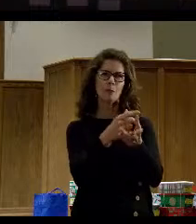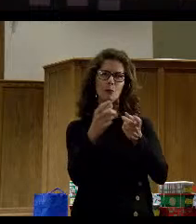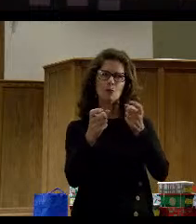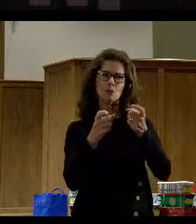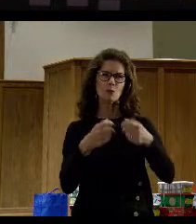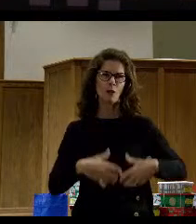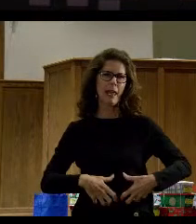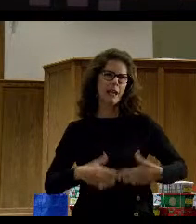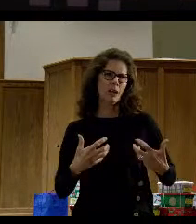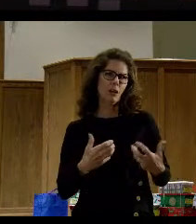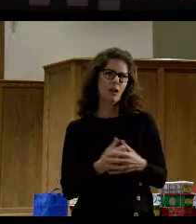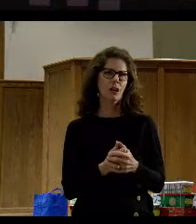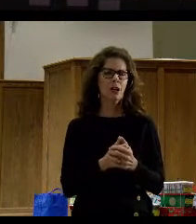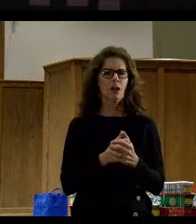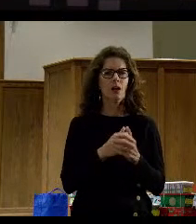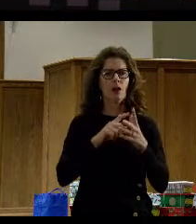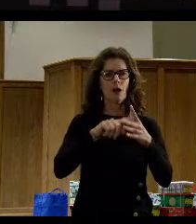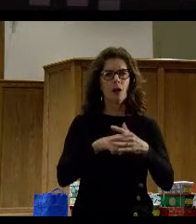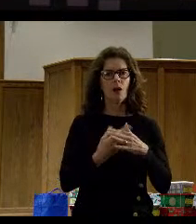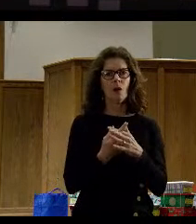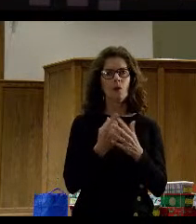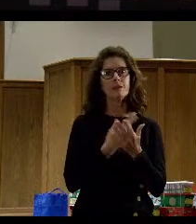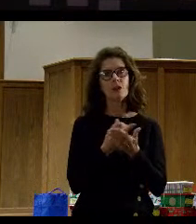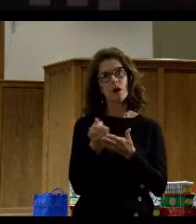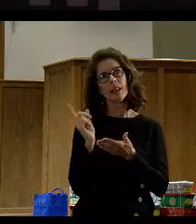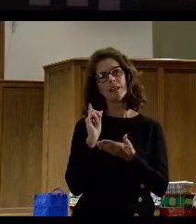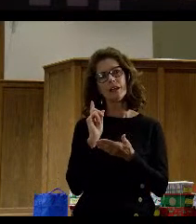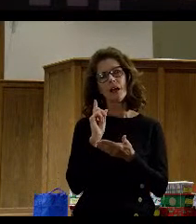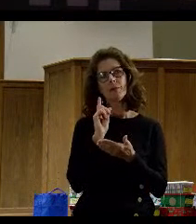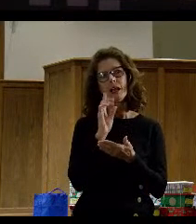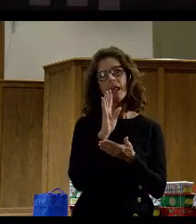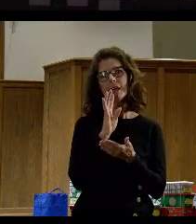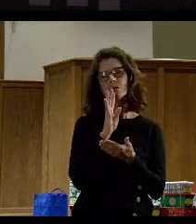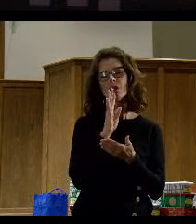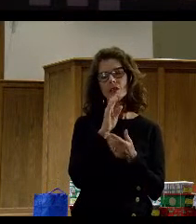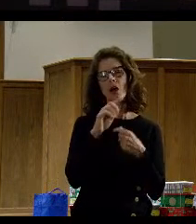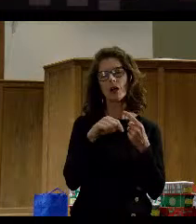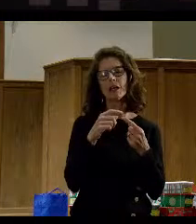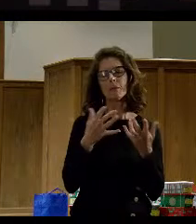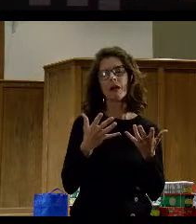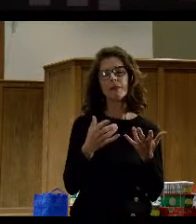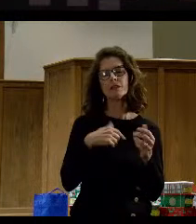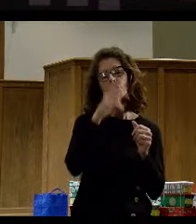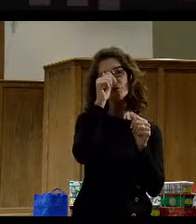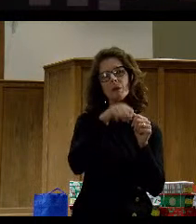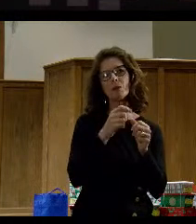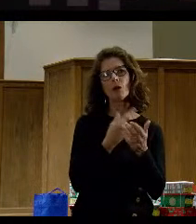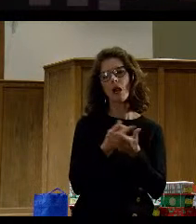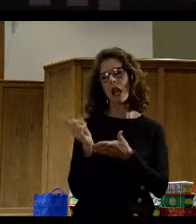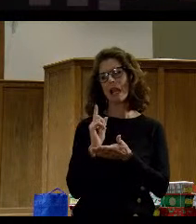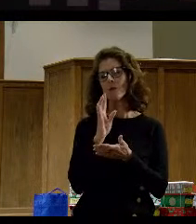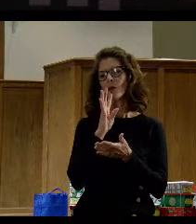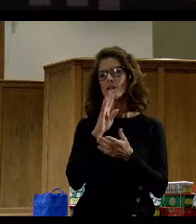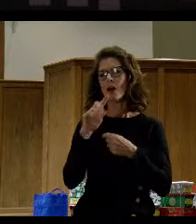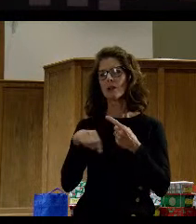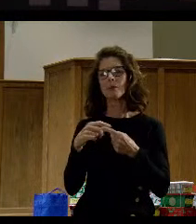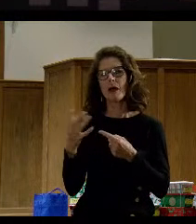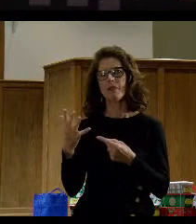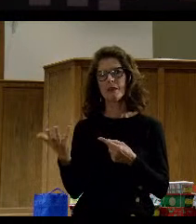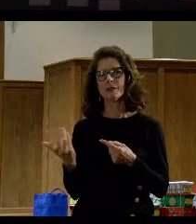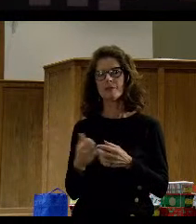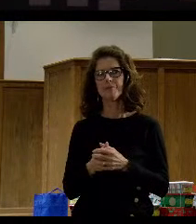surface. We started last week, we were talking about this, and just to remind you, here's what we talked about last week. I gave